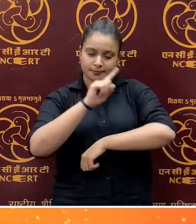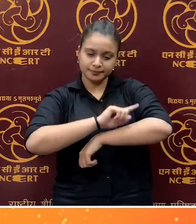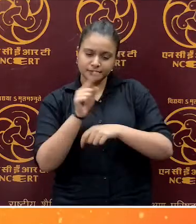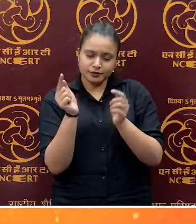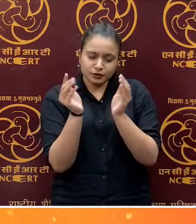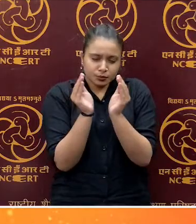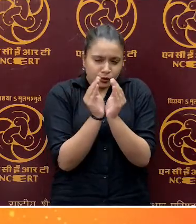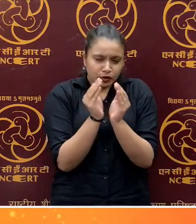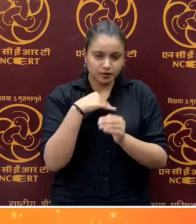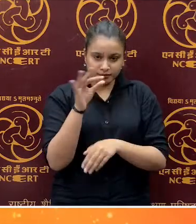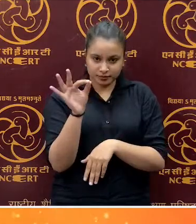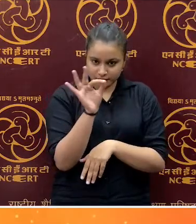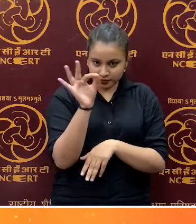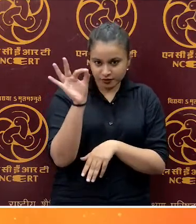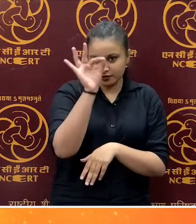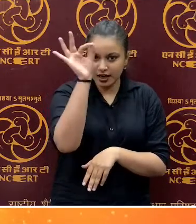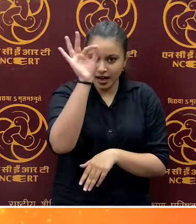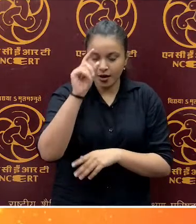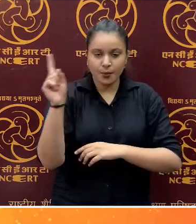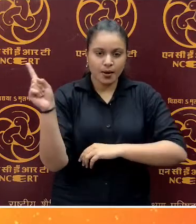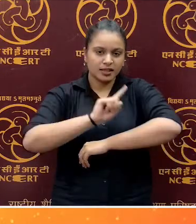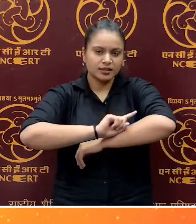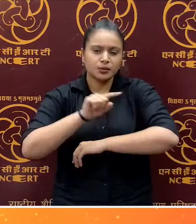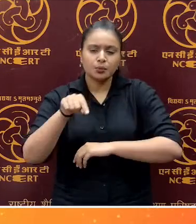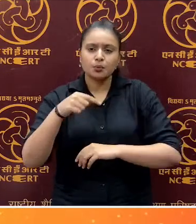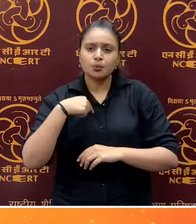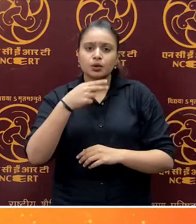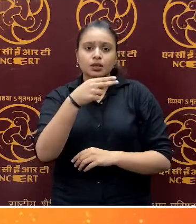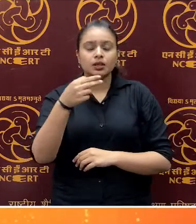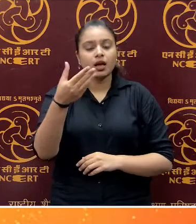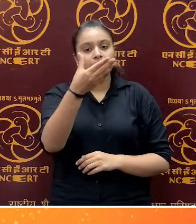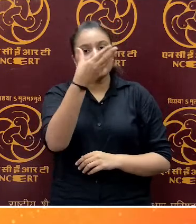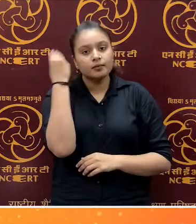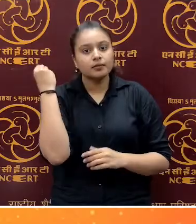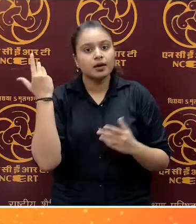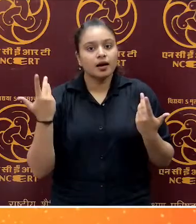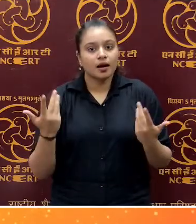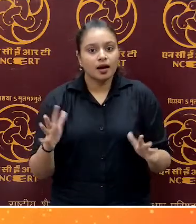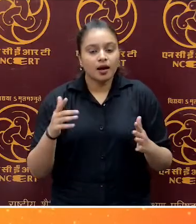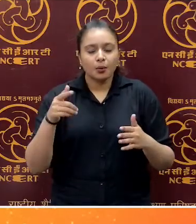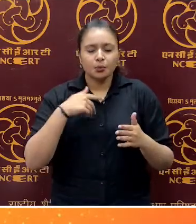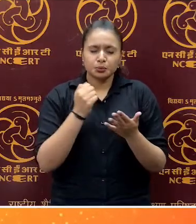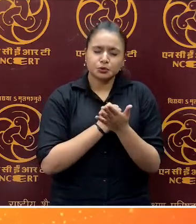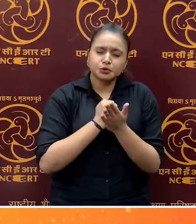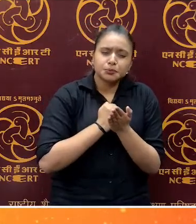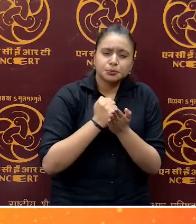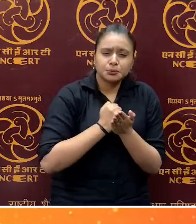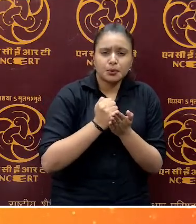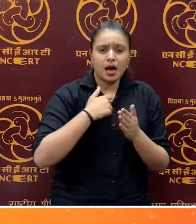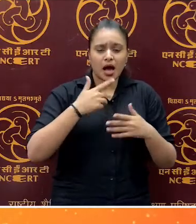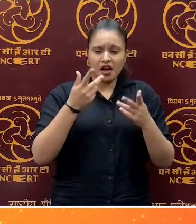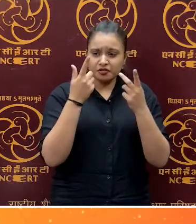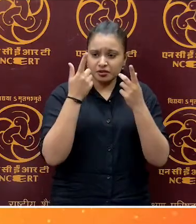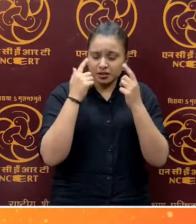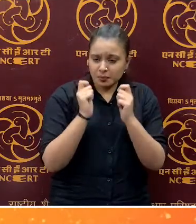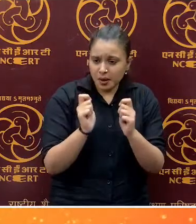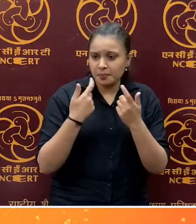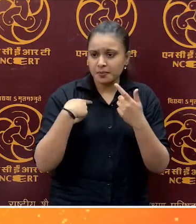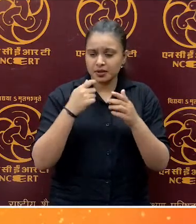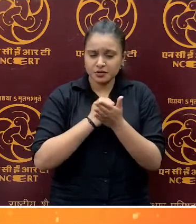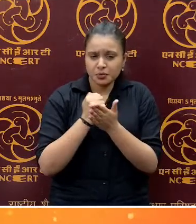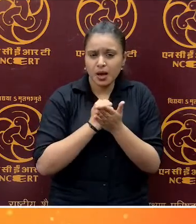fly. One day, he could not remember his name. He tried and tried to remember it,